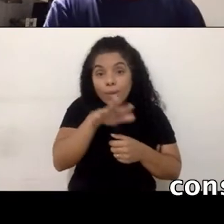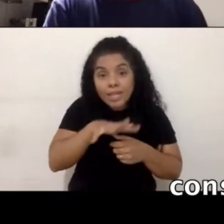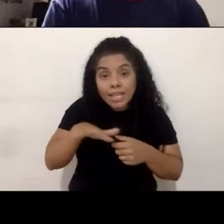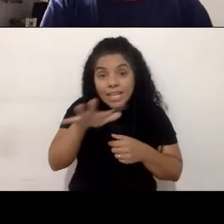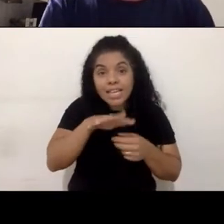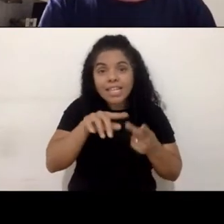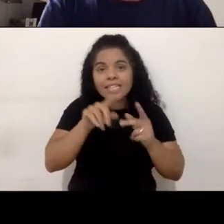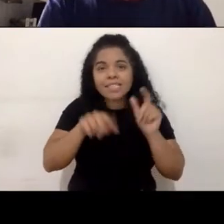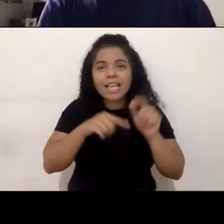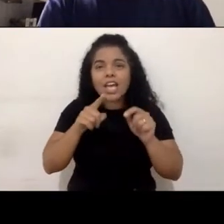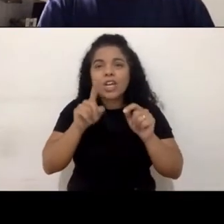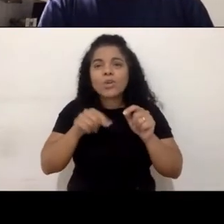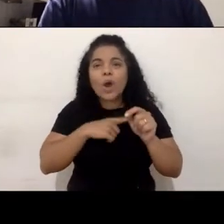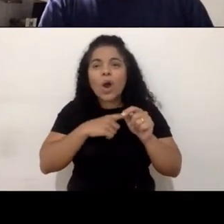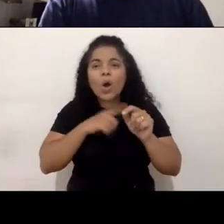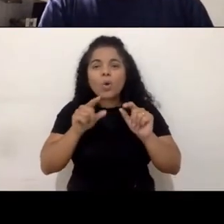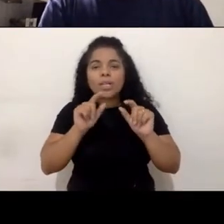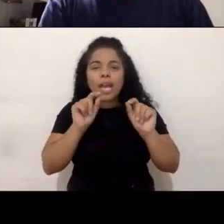hand.